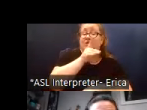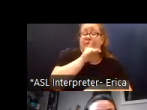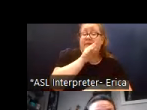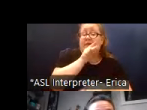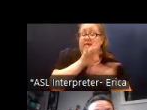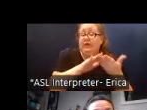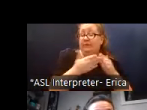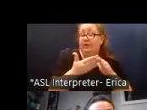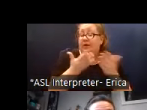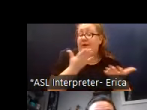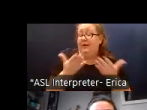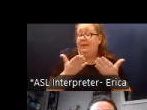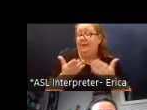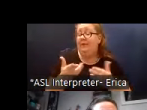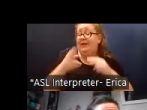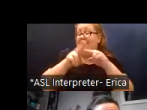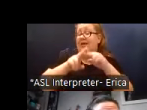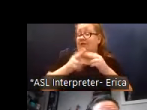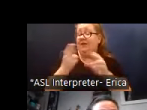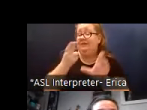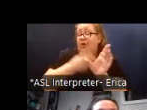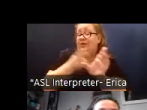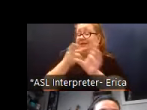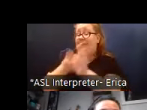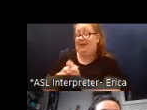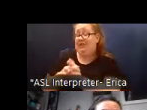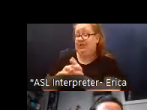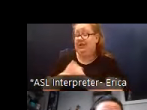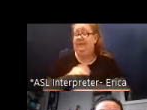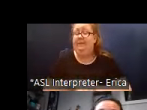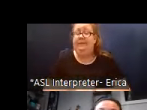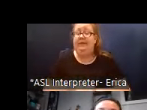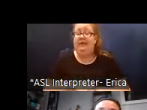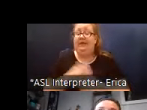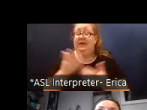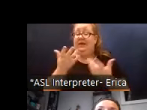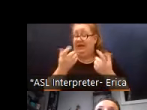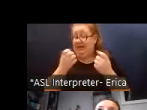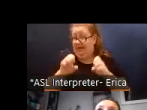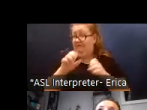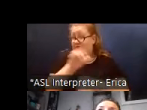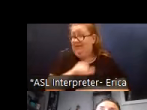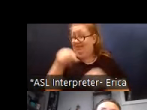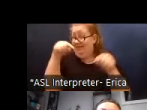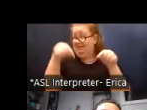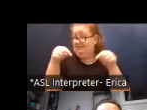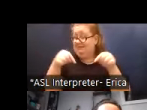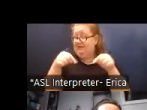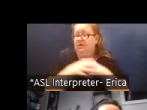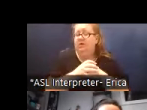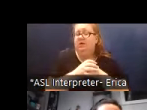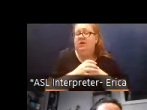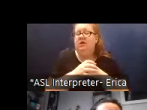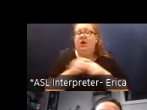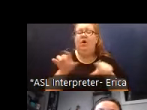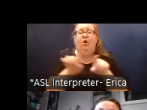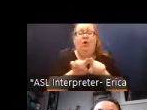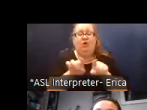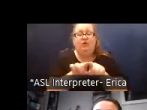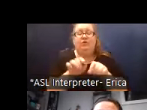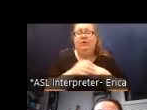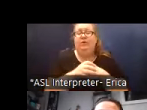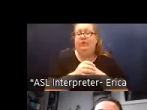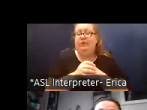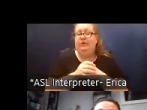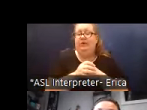able to increase participation in efforts like this. Also, in